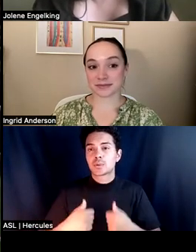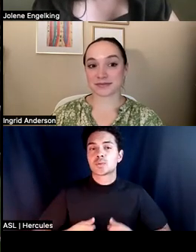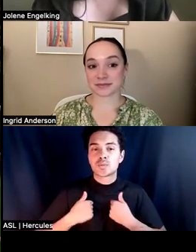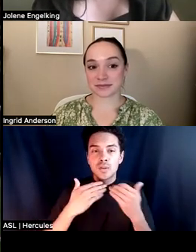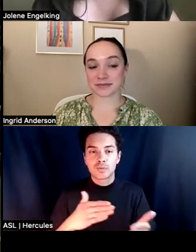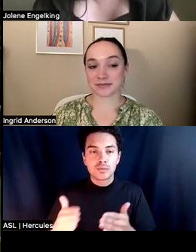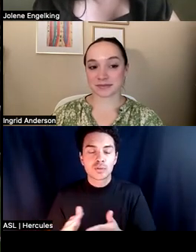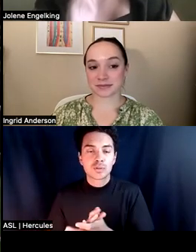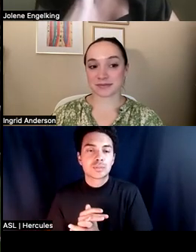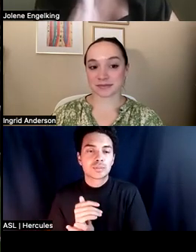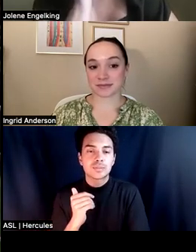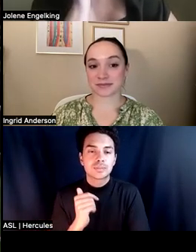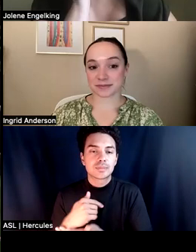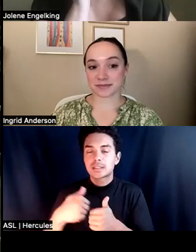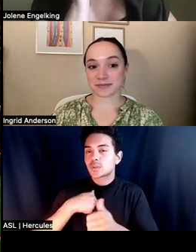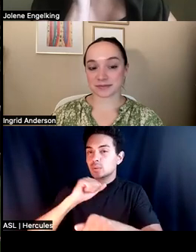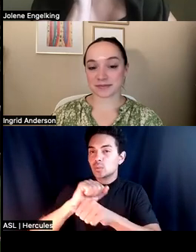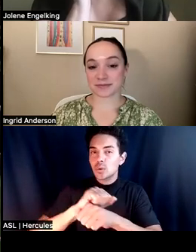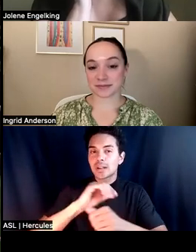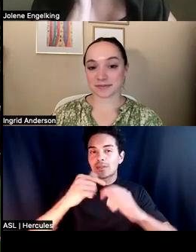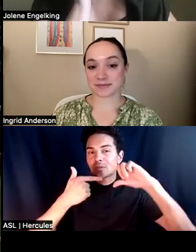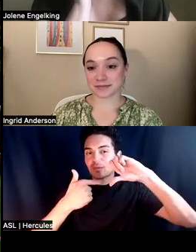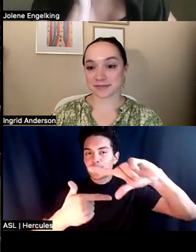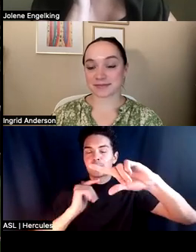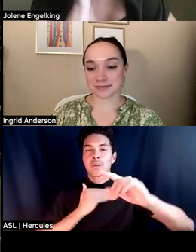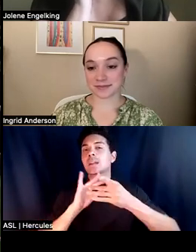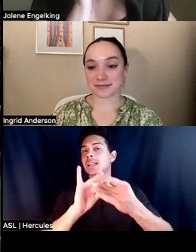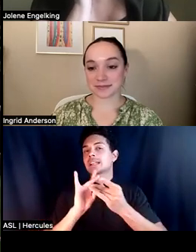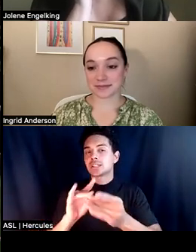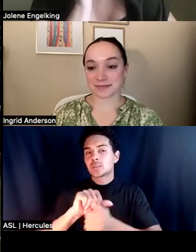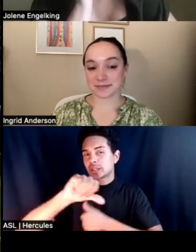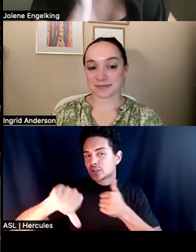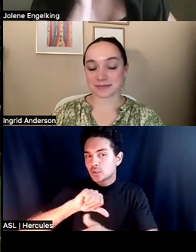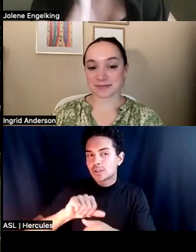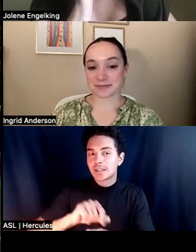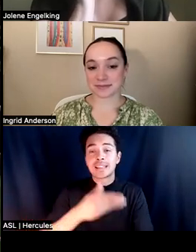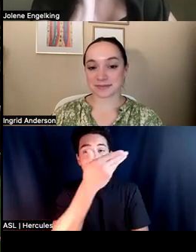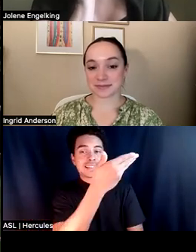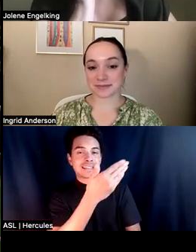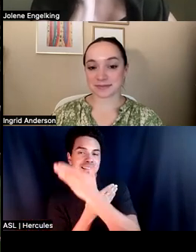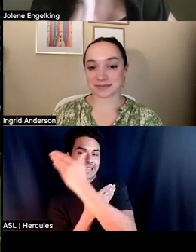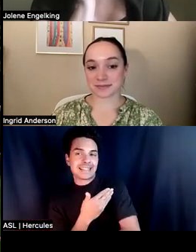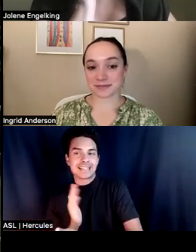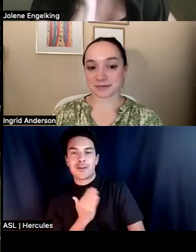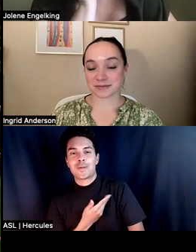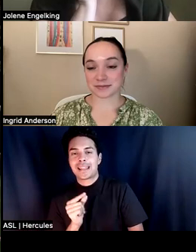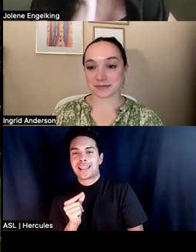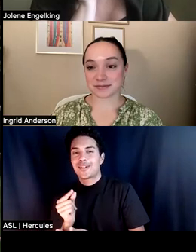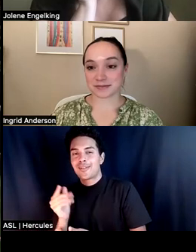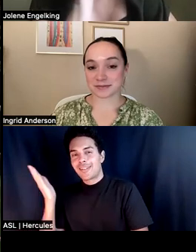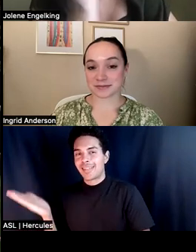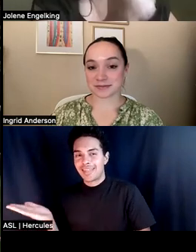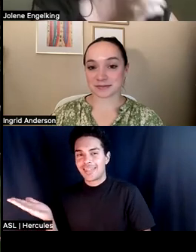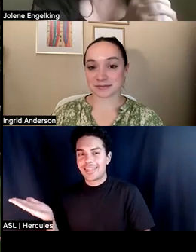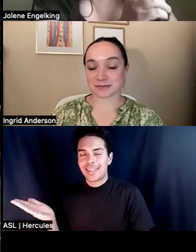we work and frame our connections with them. But this is our little dabbling about how can we best